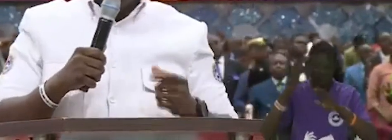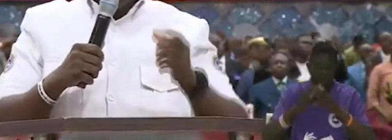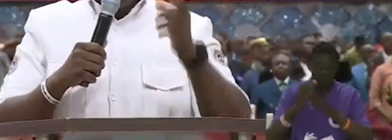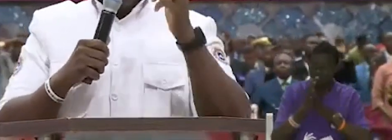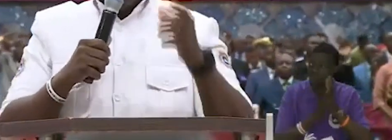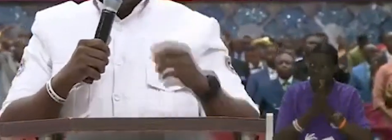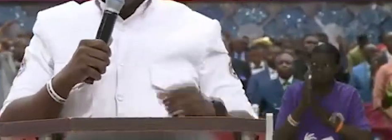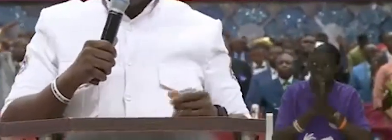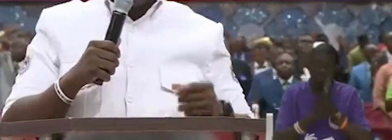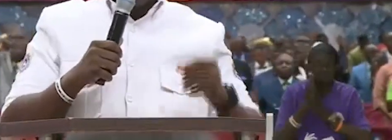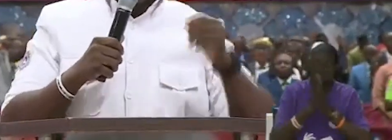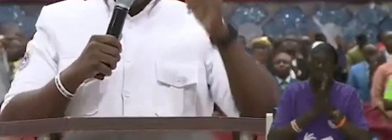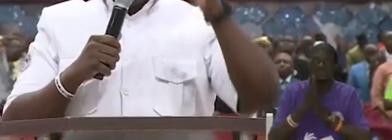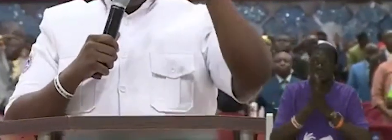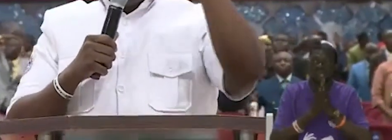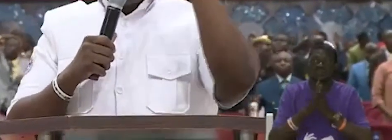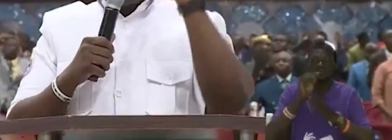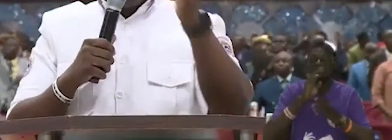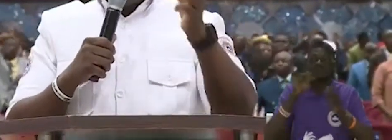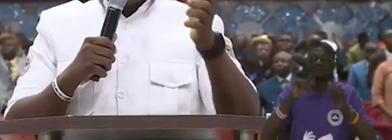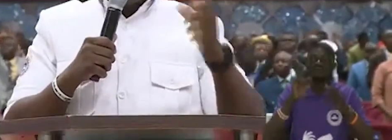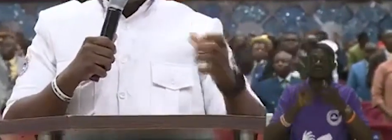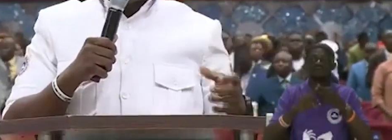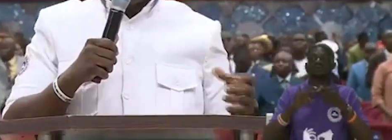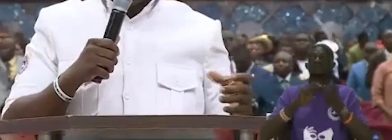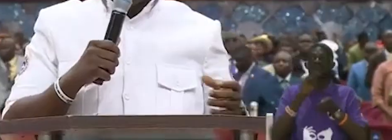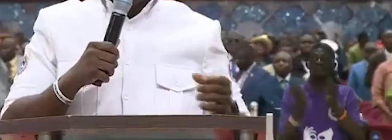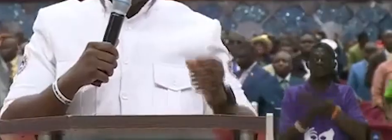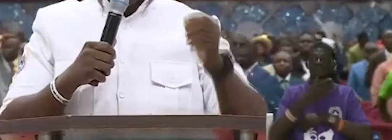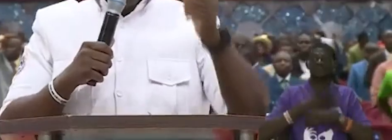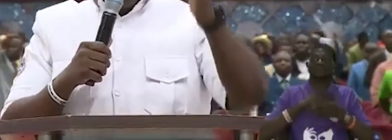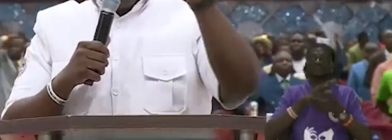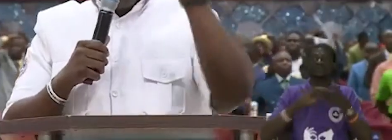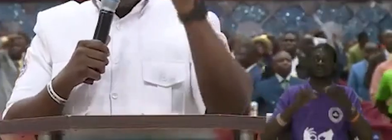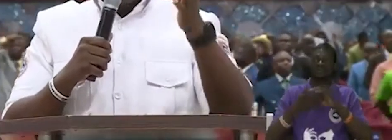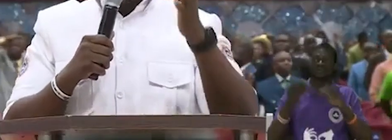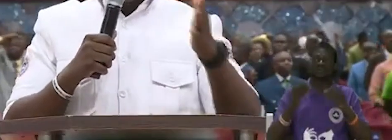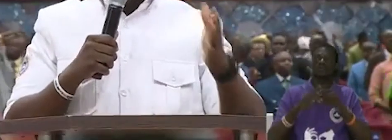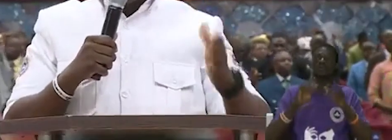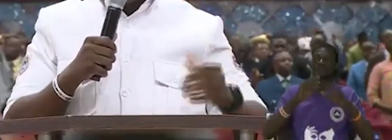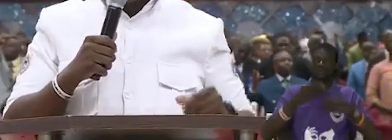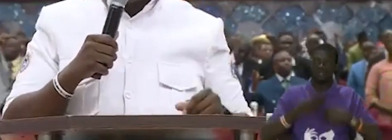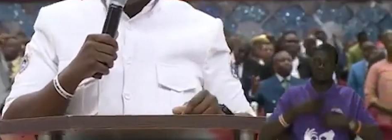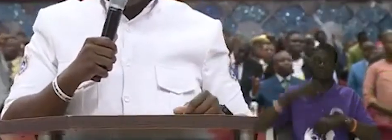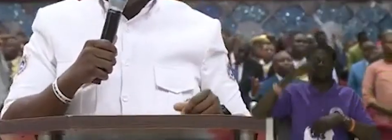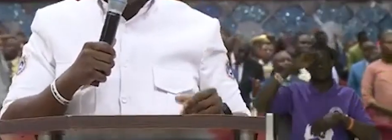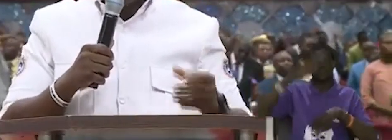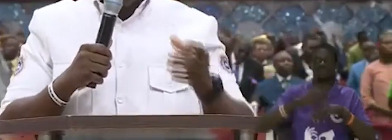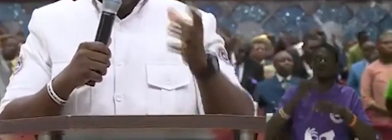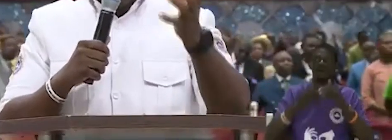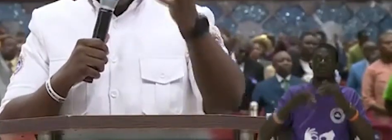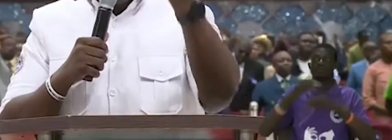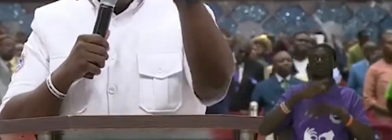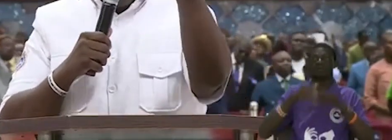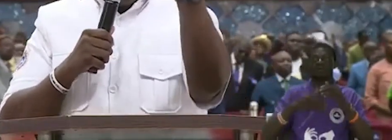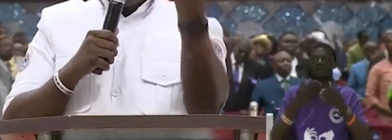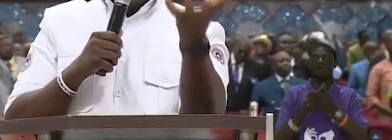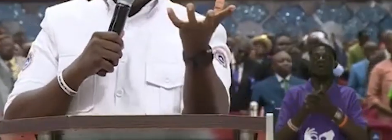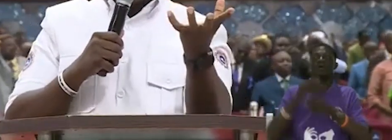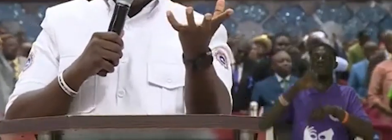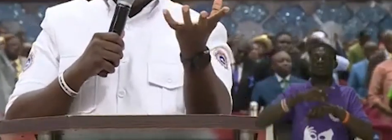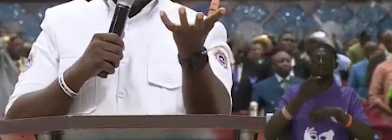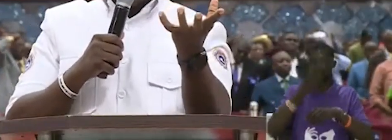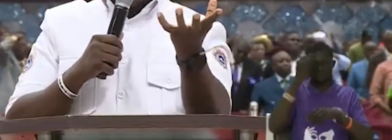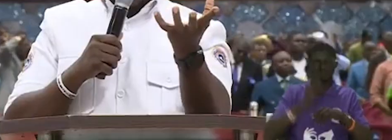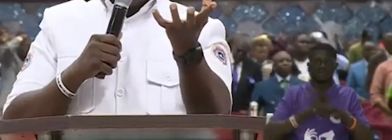prayers with answers. You'll be able to change my story. You would give me wisdom above all else. Because if I have